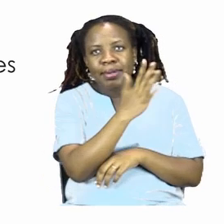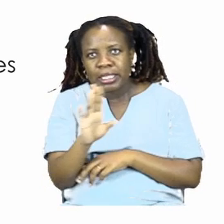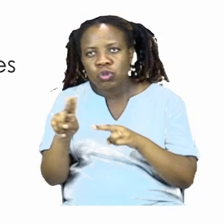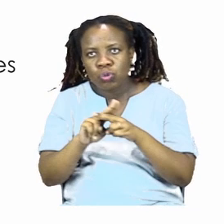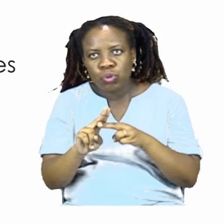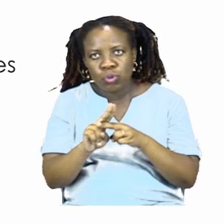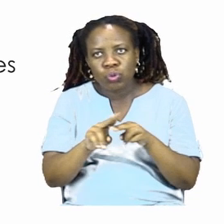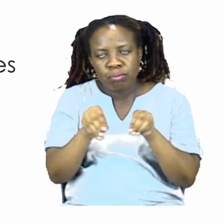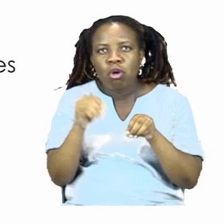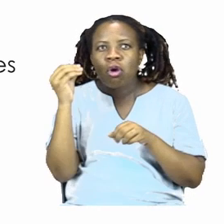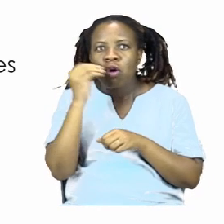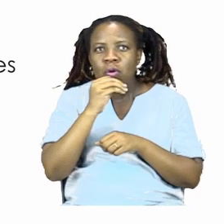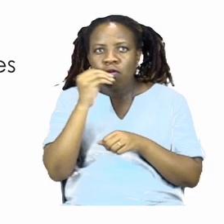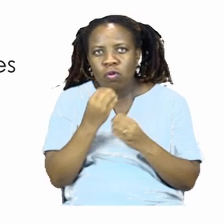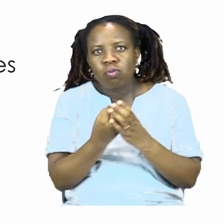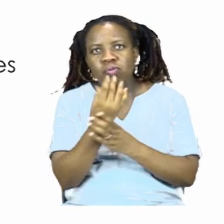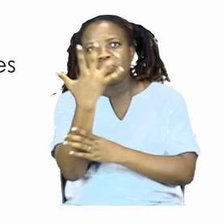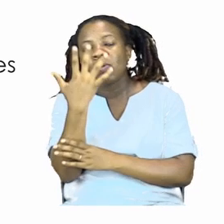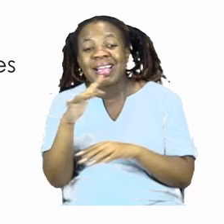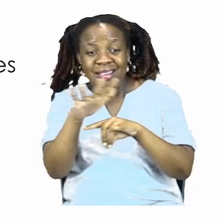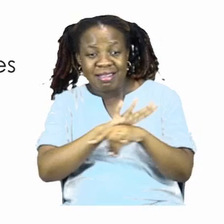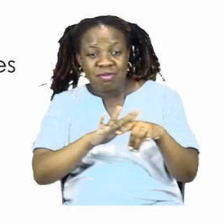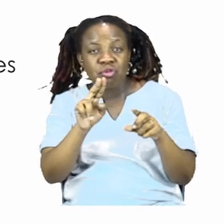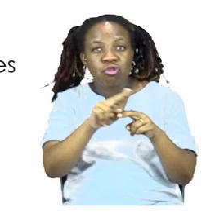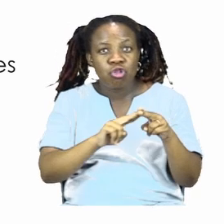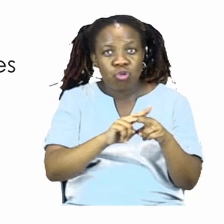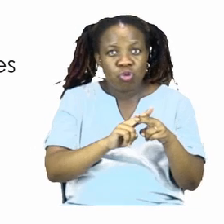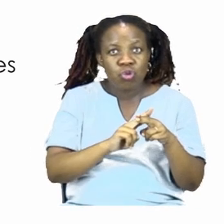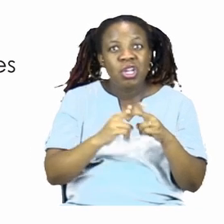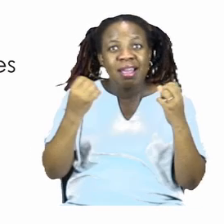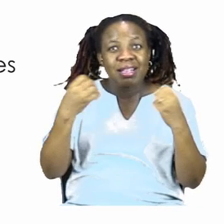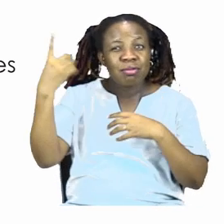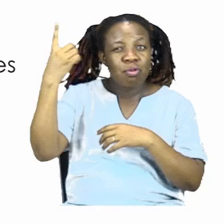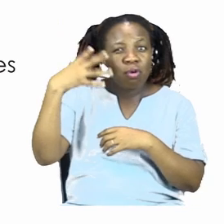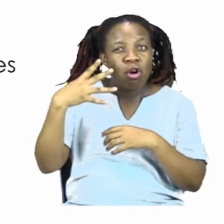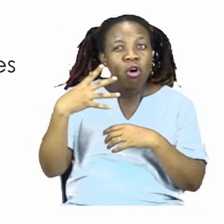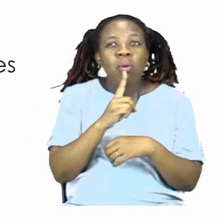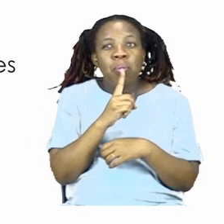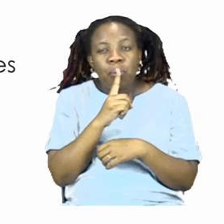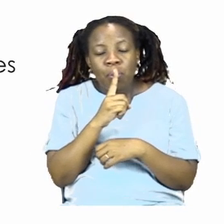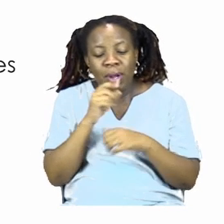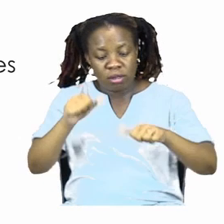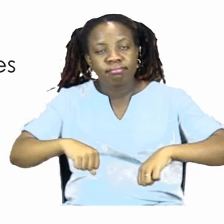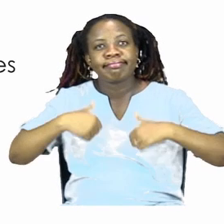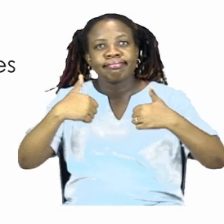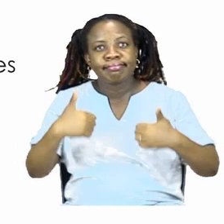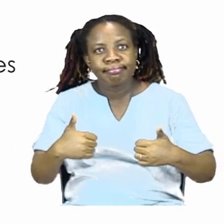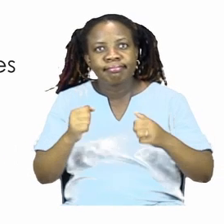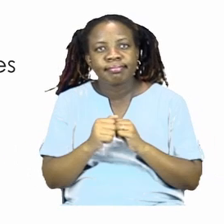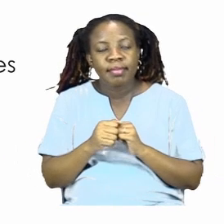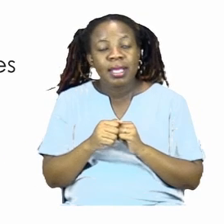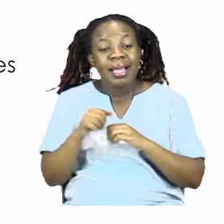grow. Animals use the energy of the sun to get warm and to stay healthy. They eat